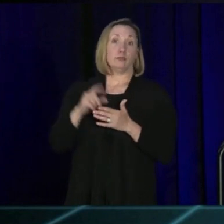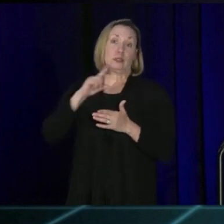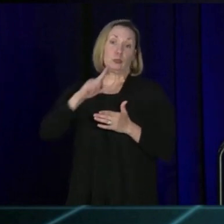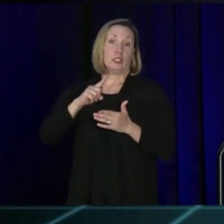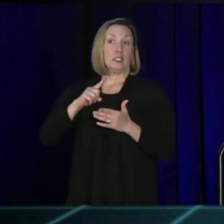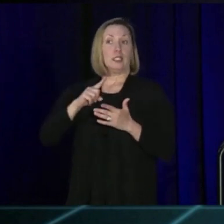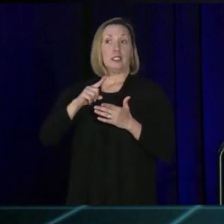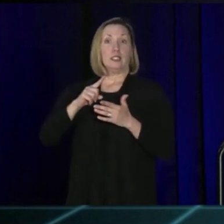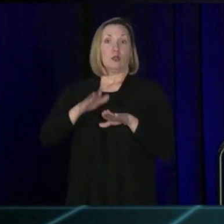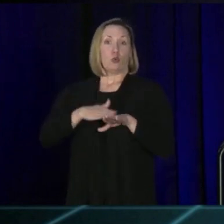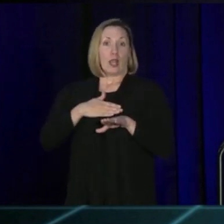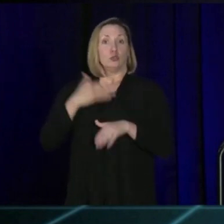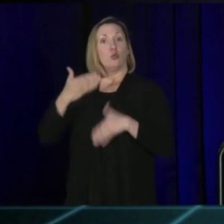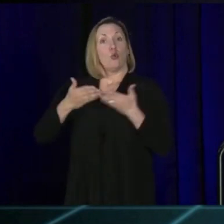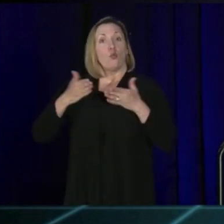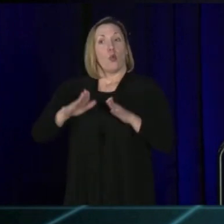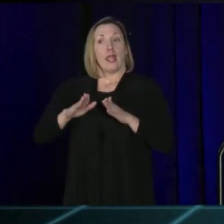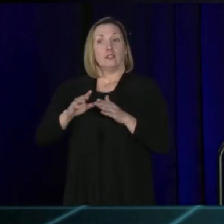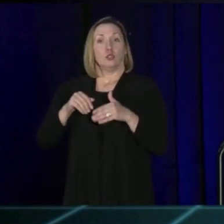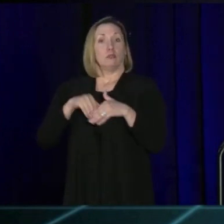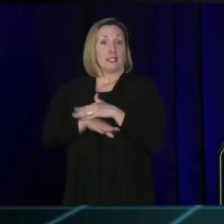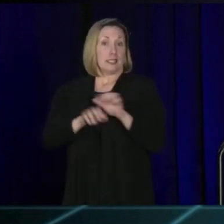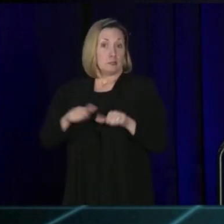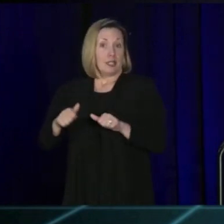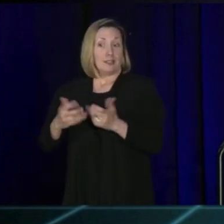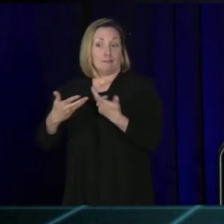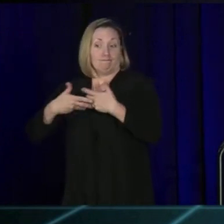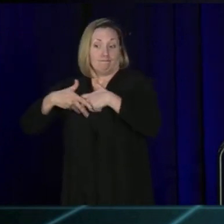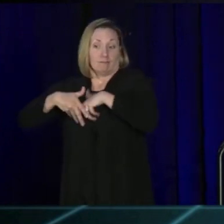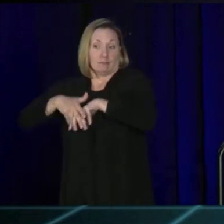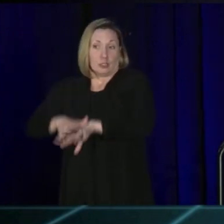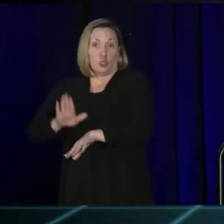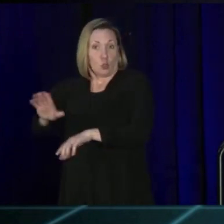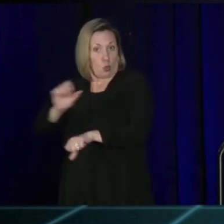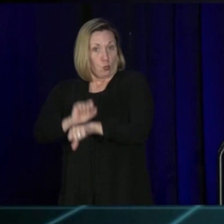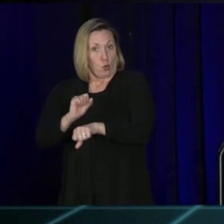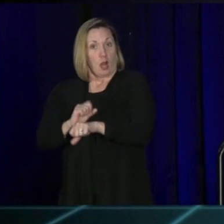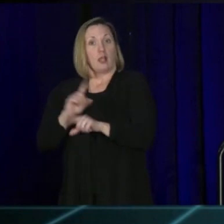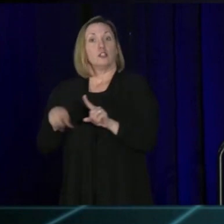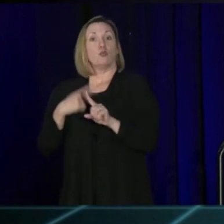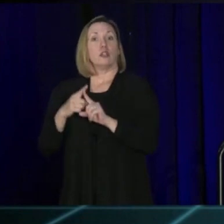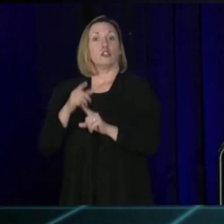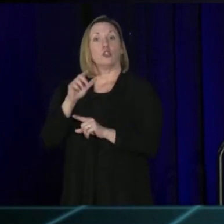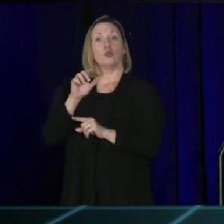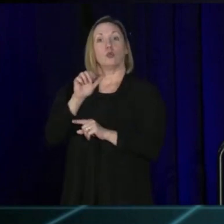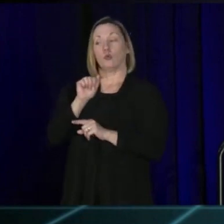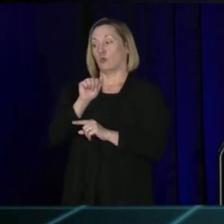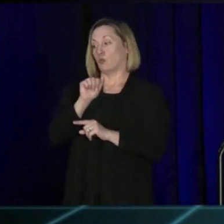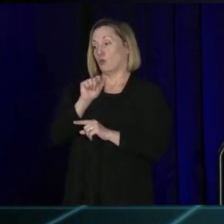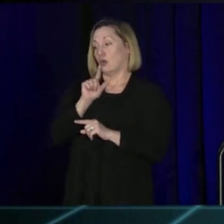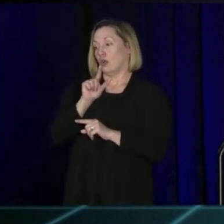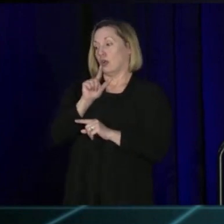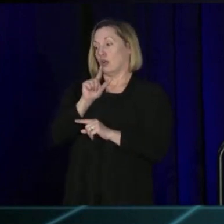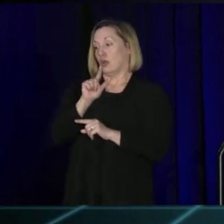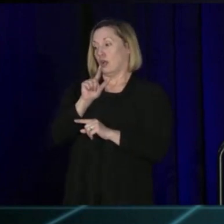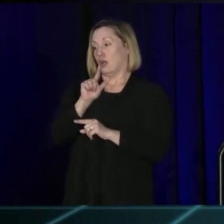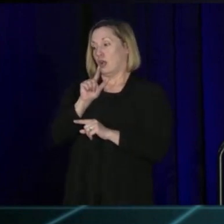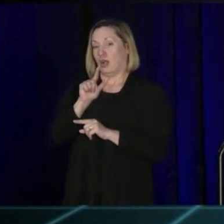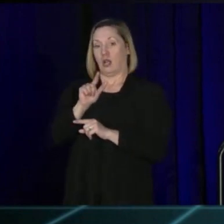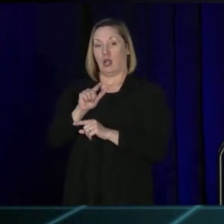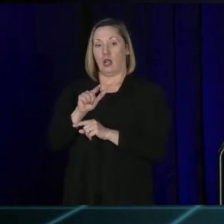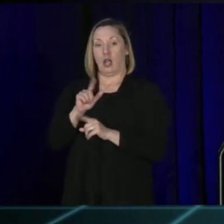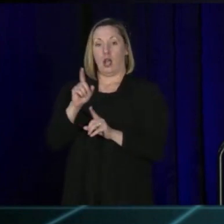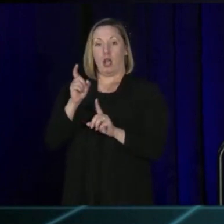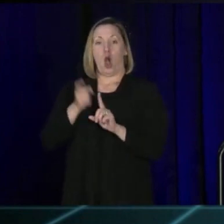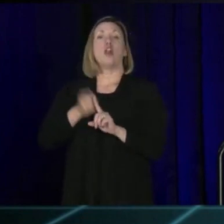way to introduce accessibility as part of your workflows is when you're doing automated testing. So if you're writing unit or integration